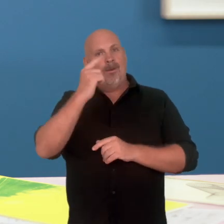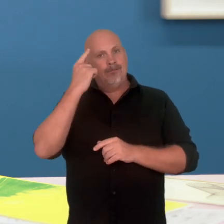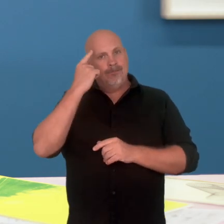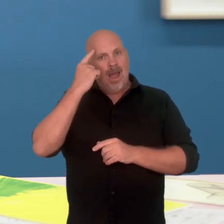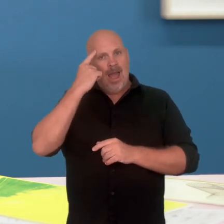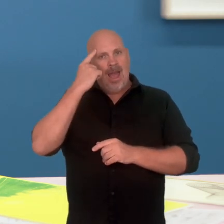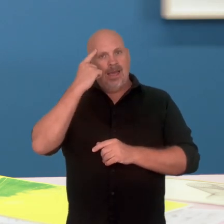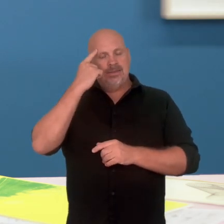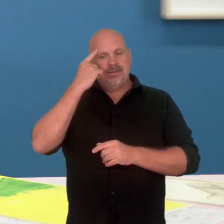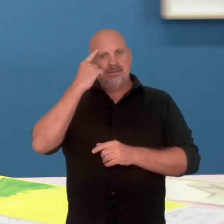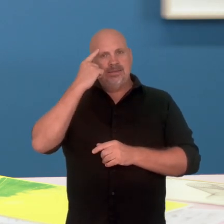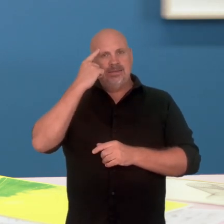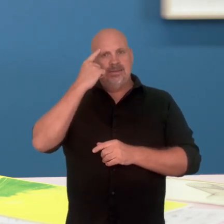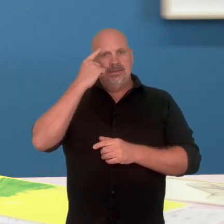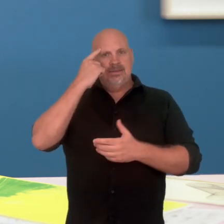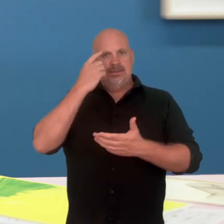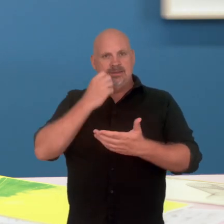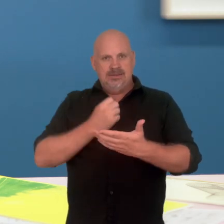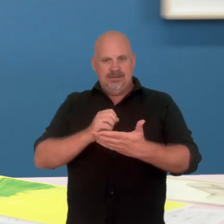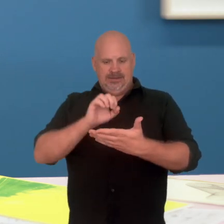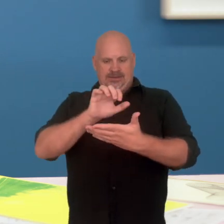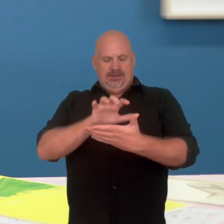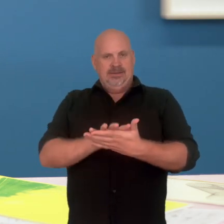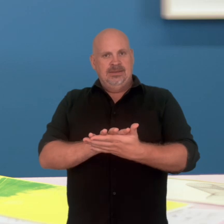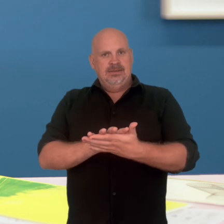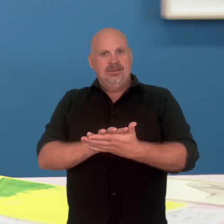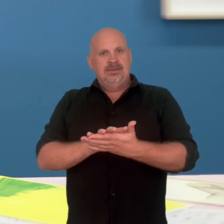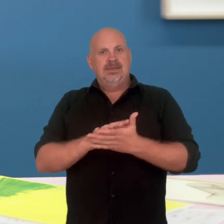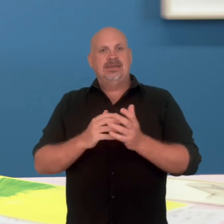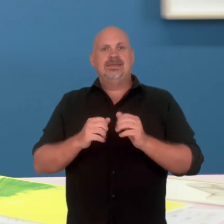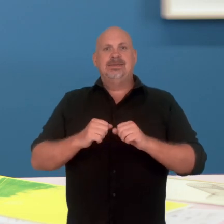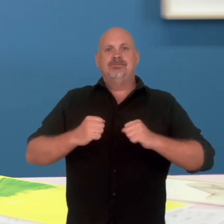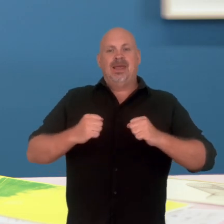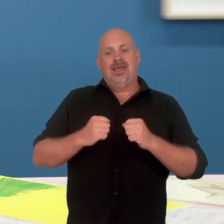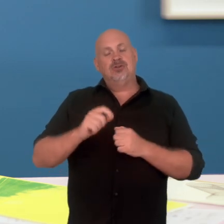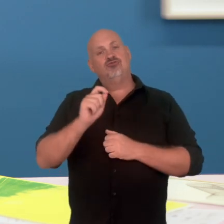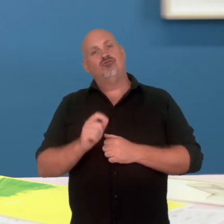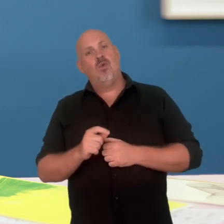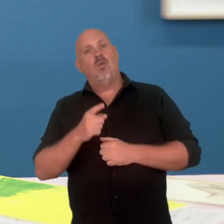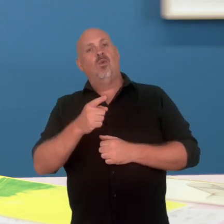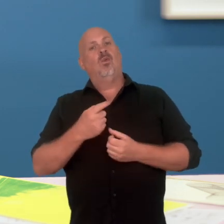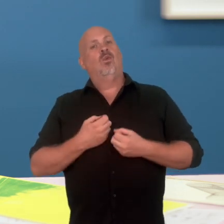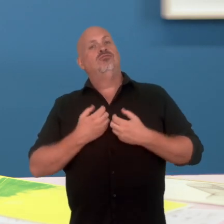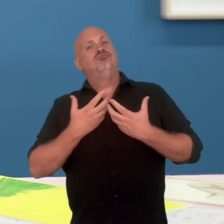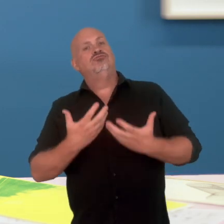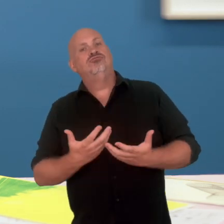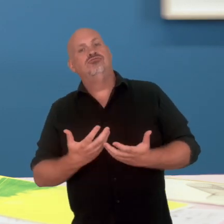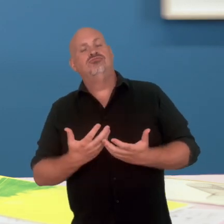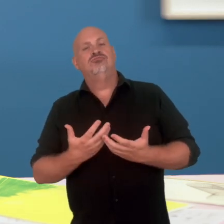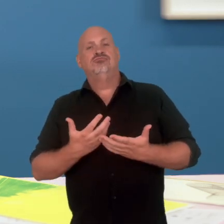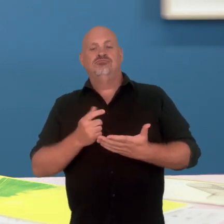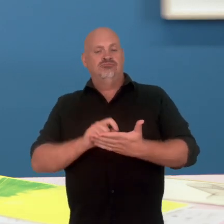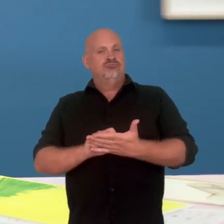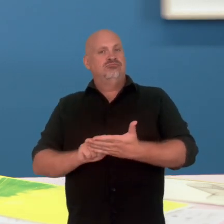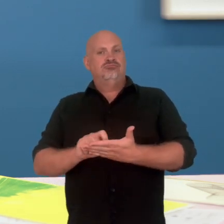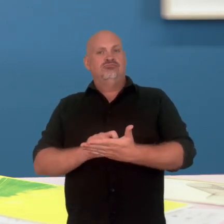thinking space, as a space to just kind of draw how you feel. And it can be very simple. So